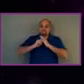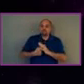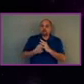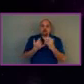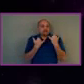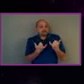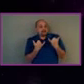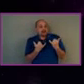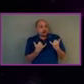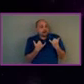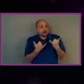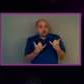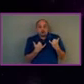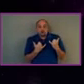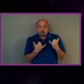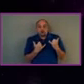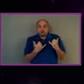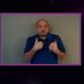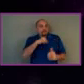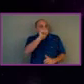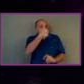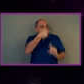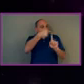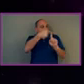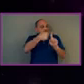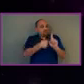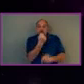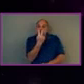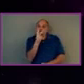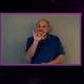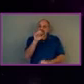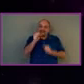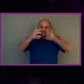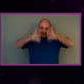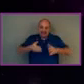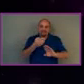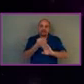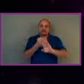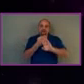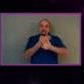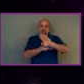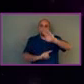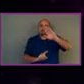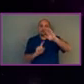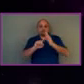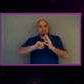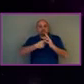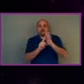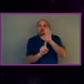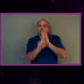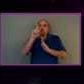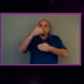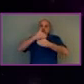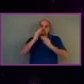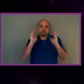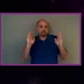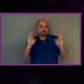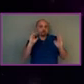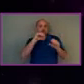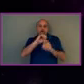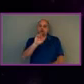10 months and 12 days from the opening of the launch window in October 6,